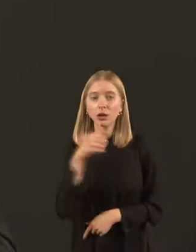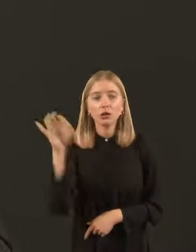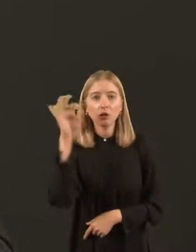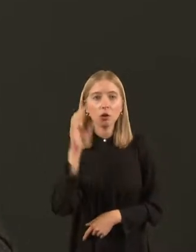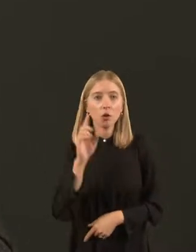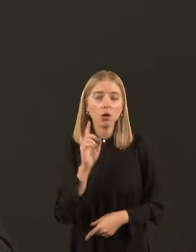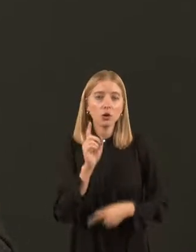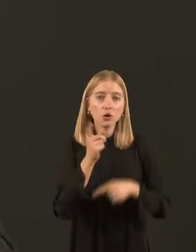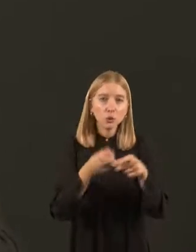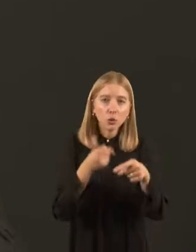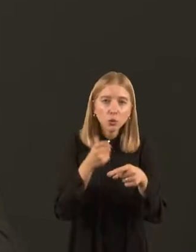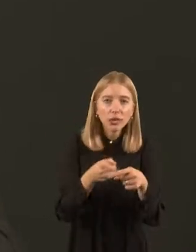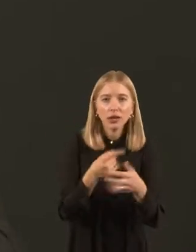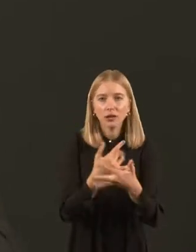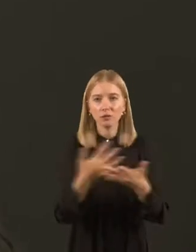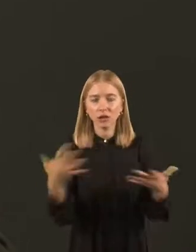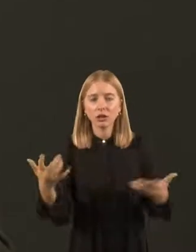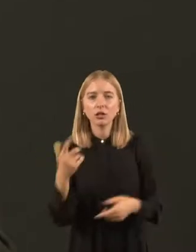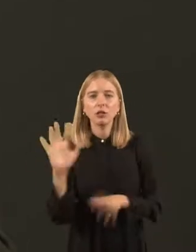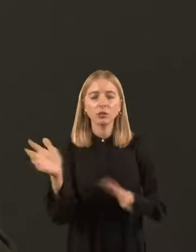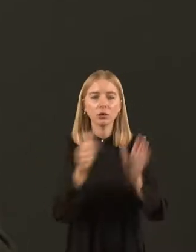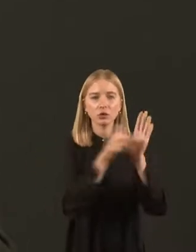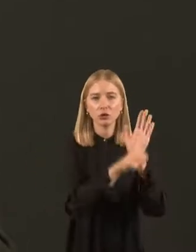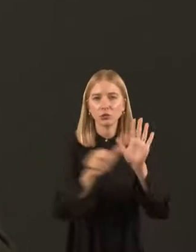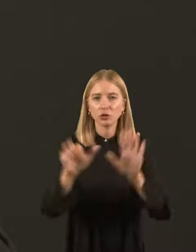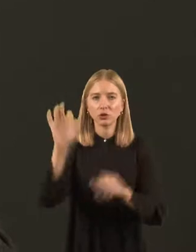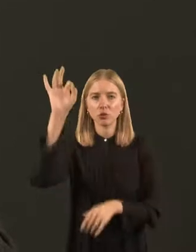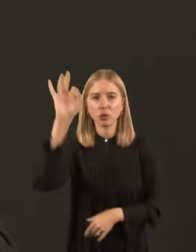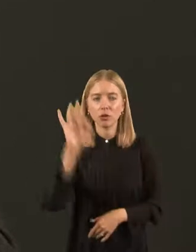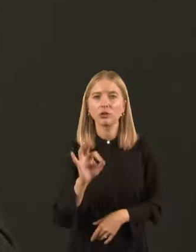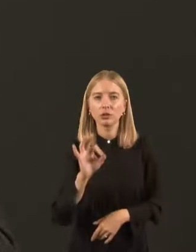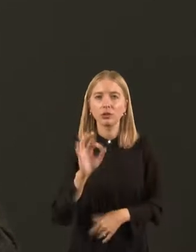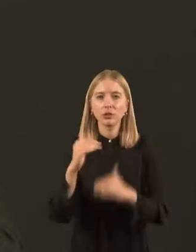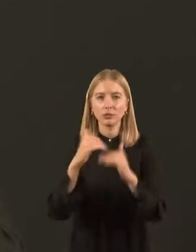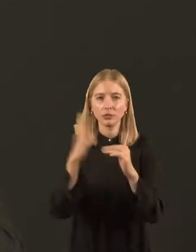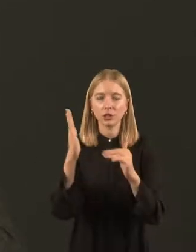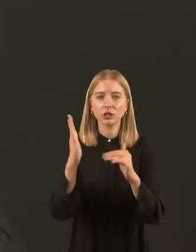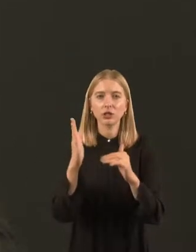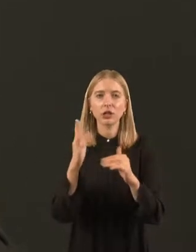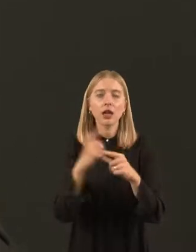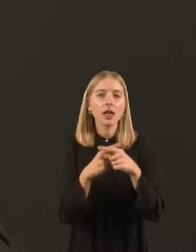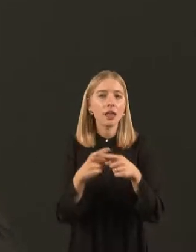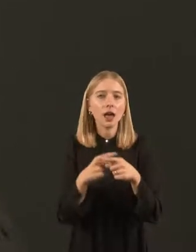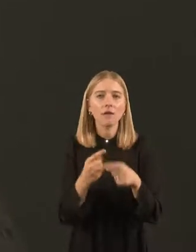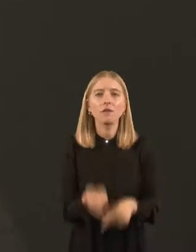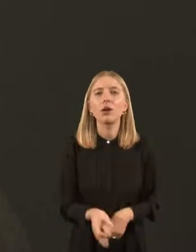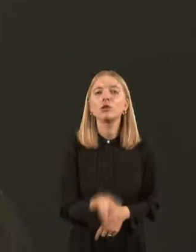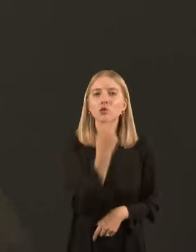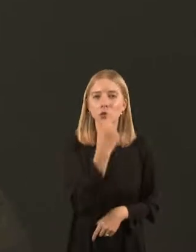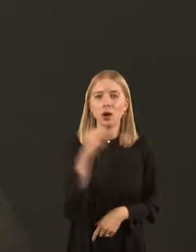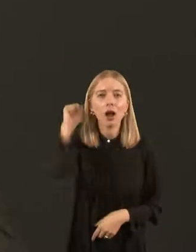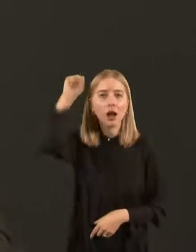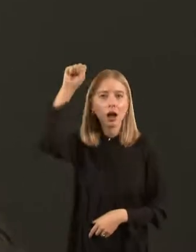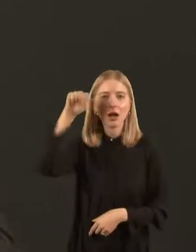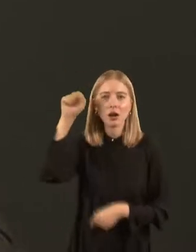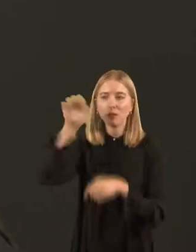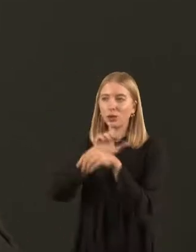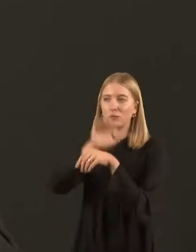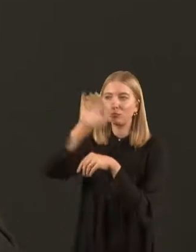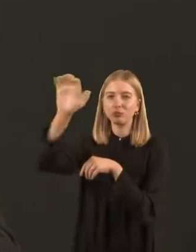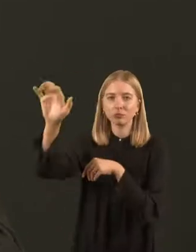it is said that we are fully subsistent when it comes, we are